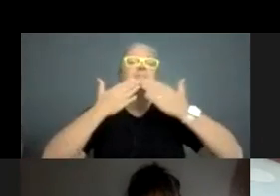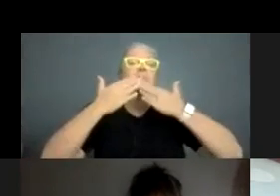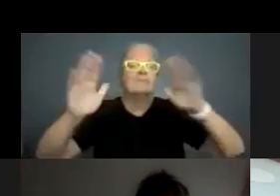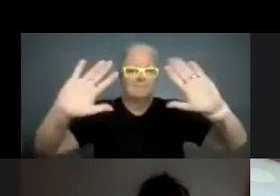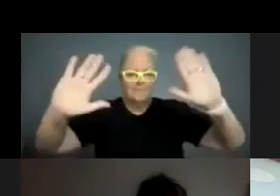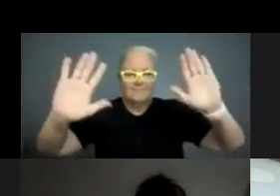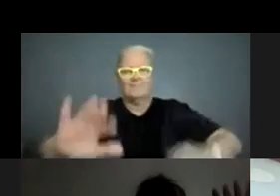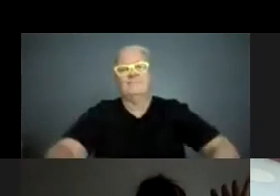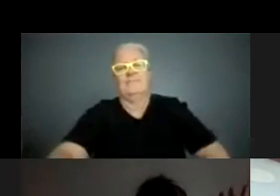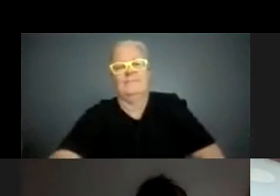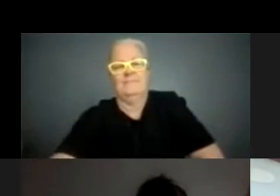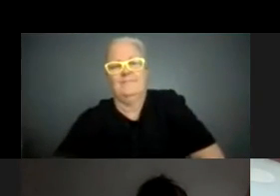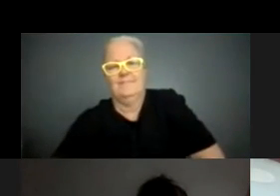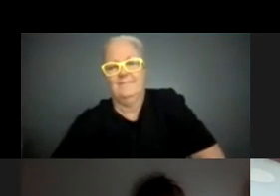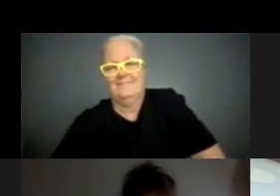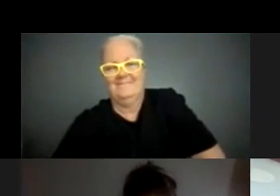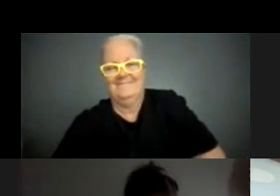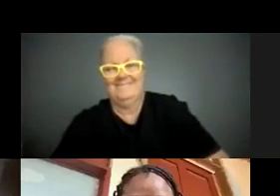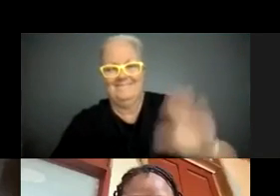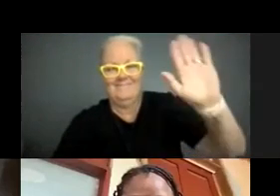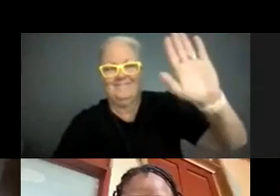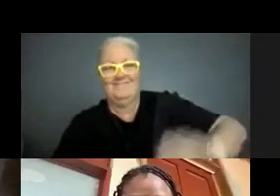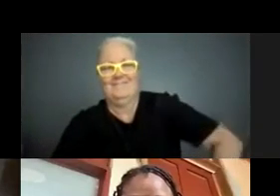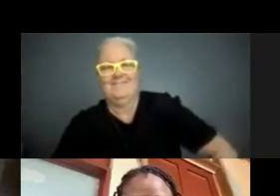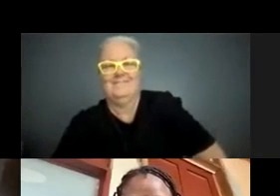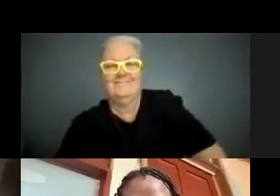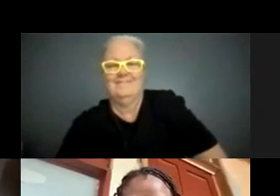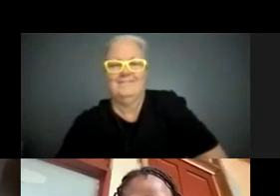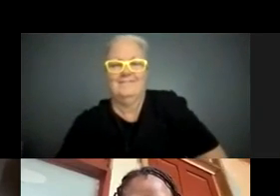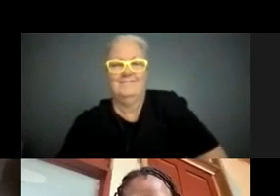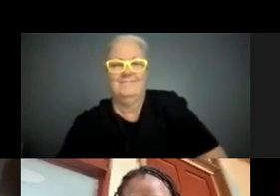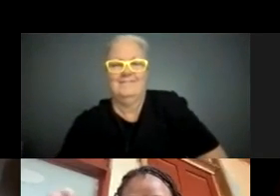everybody. Bye. Bye. Thank Bye. you. Bye.